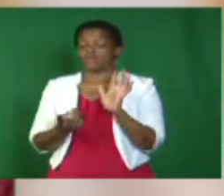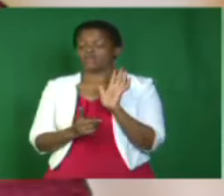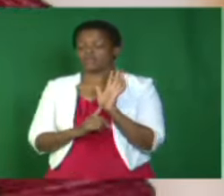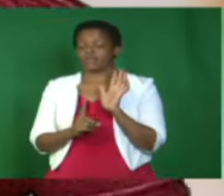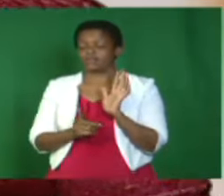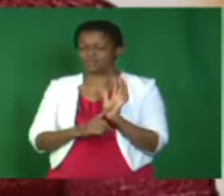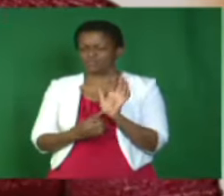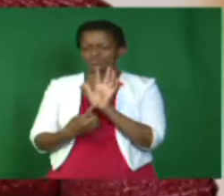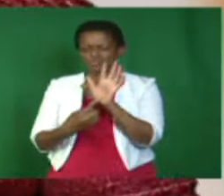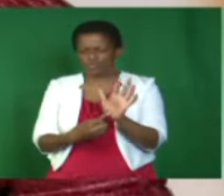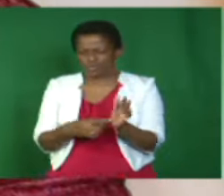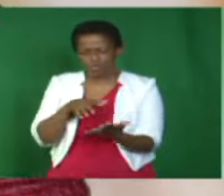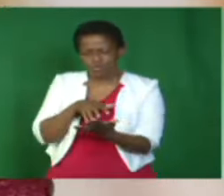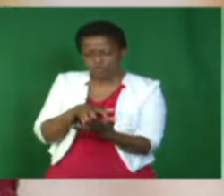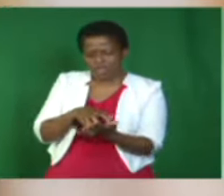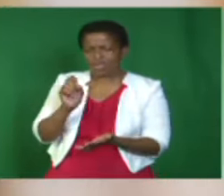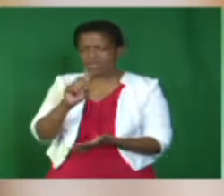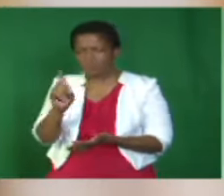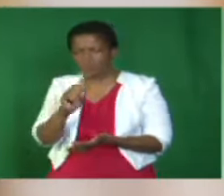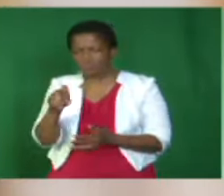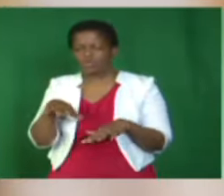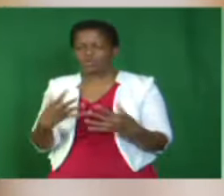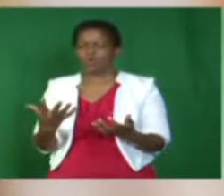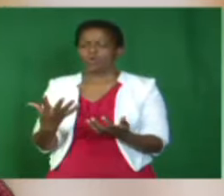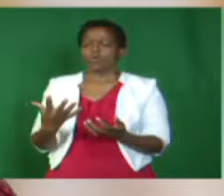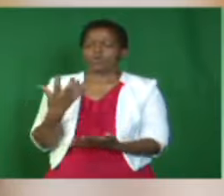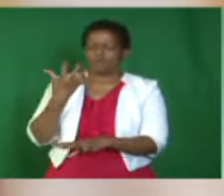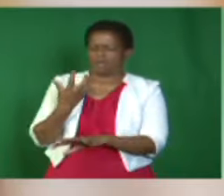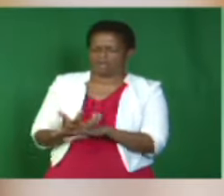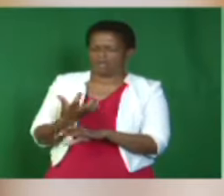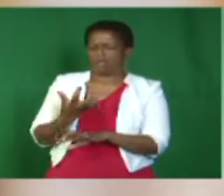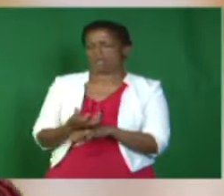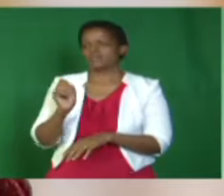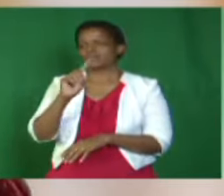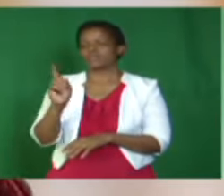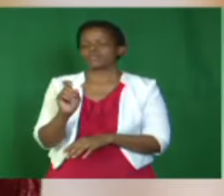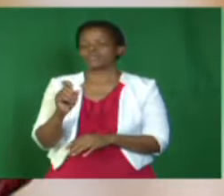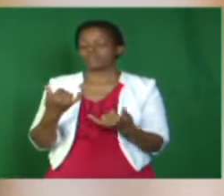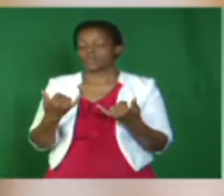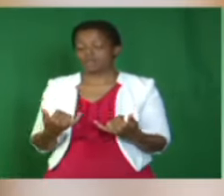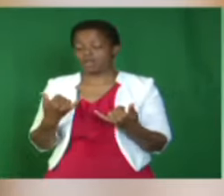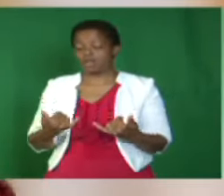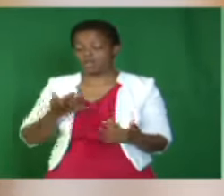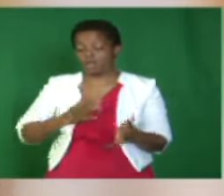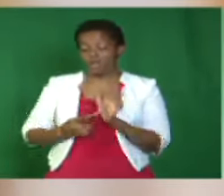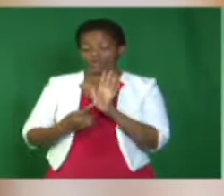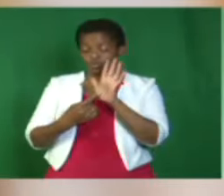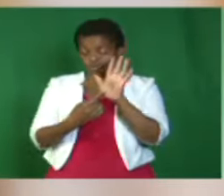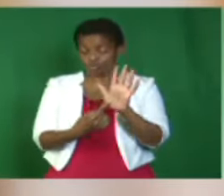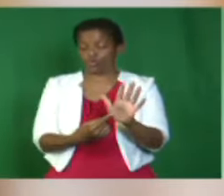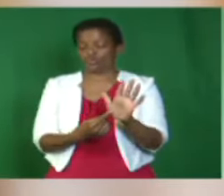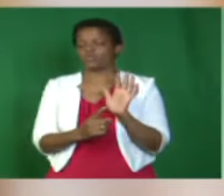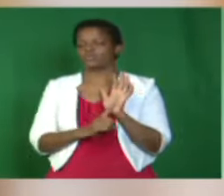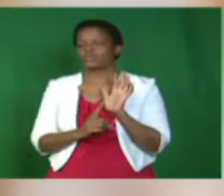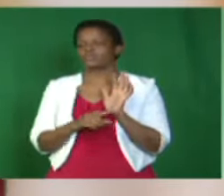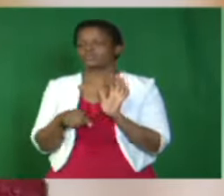taken from the story Snethemba's Family. So I will be using it to just try and show examples from